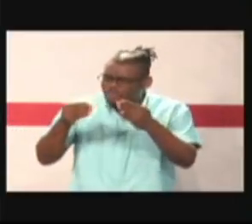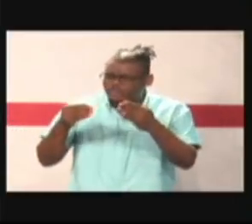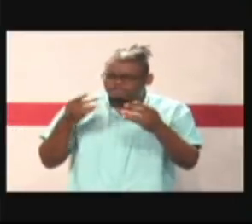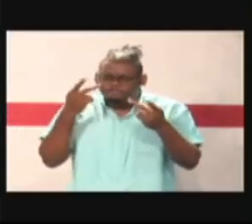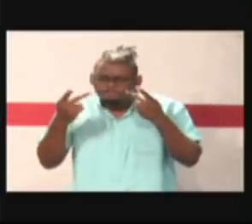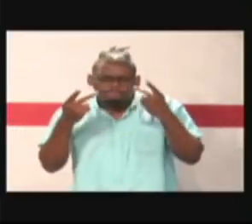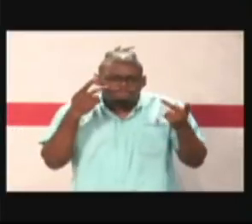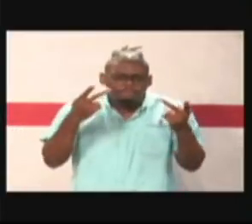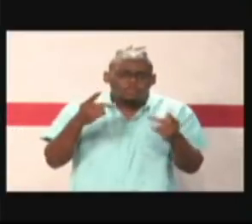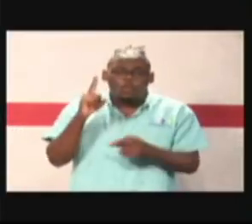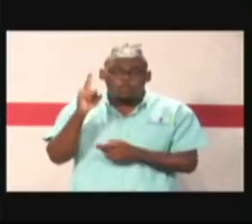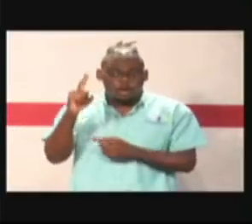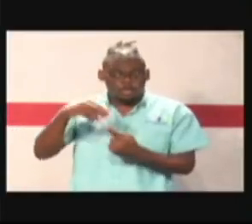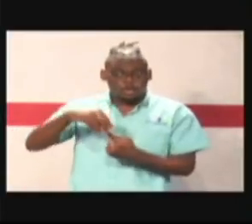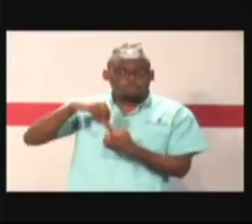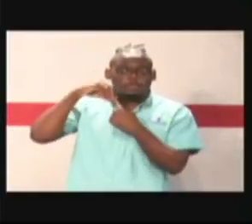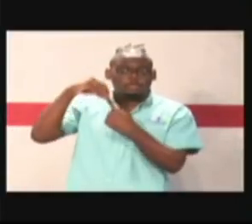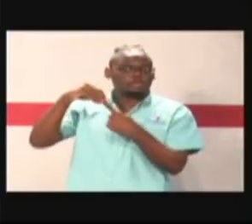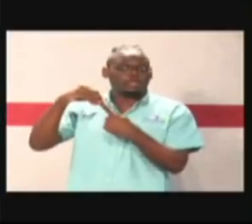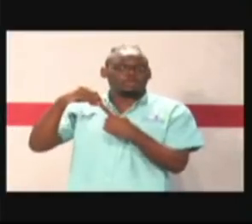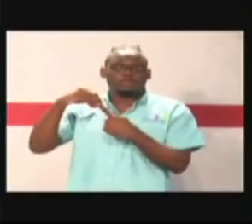and that is diabetes.